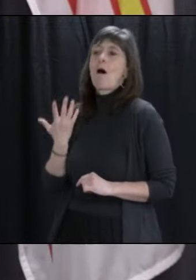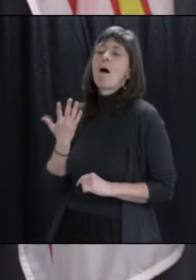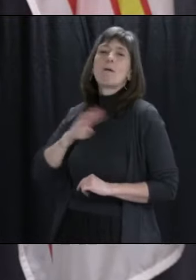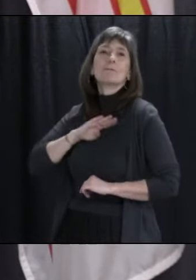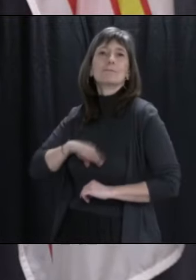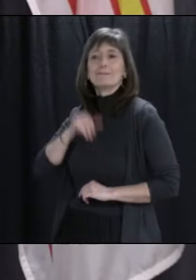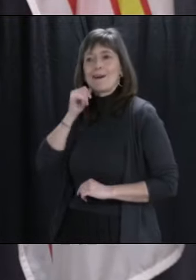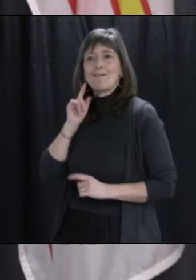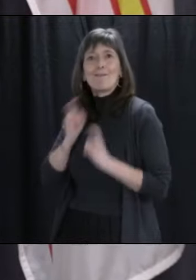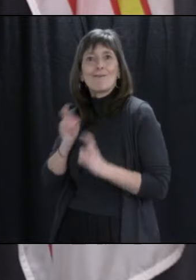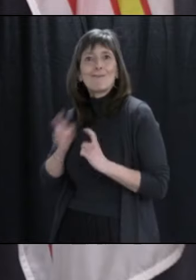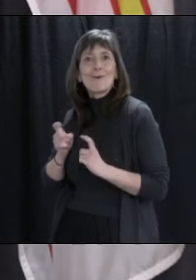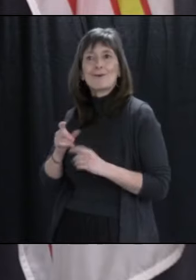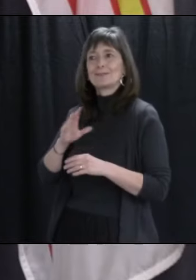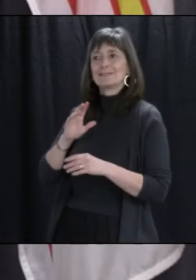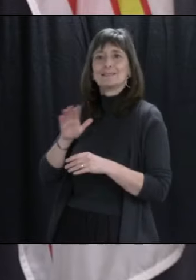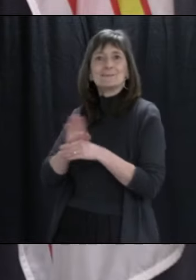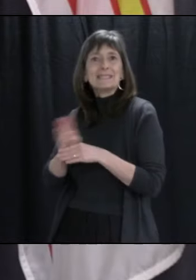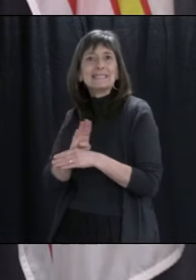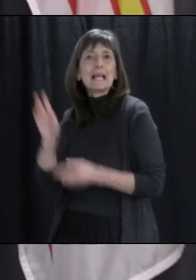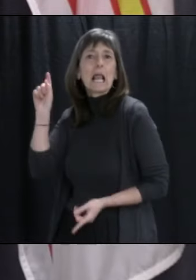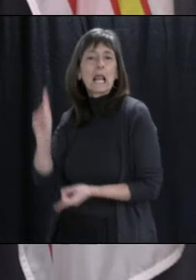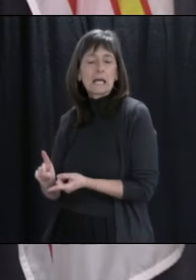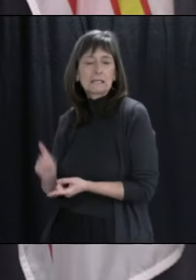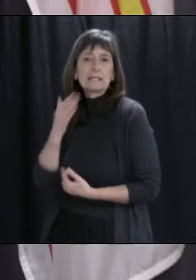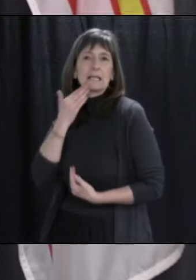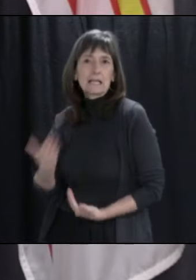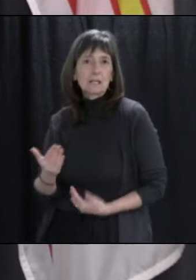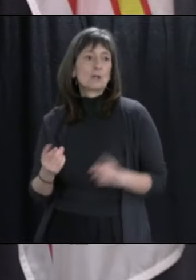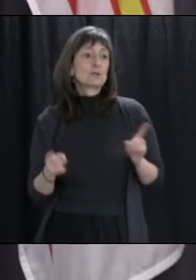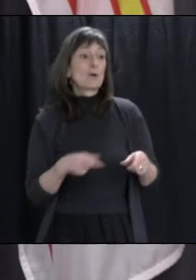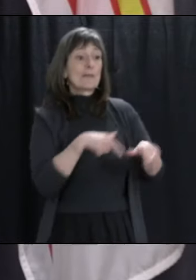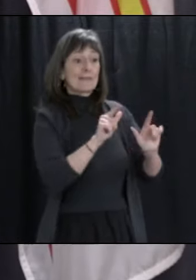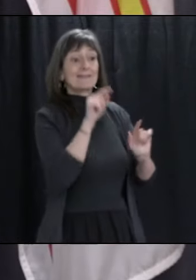awaiting test results to access the portal online at